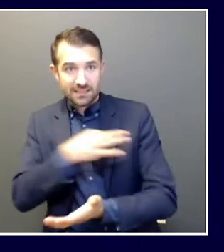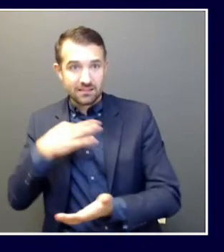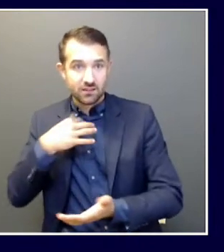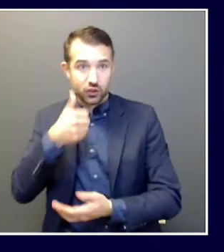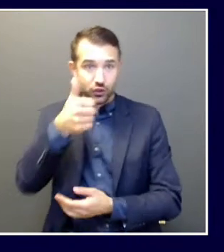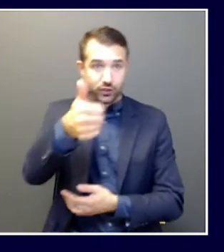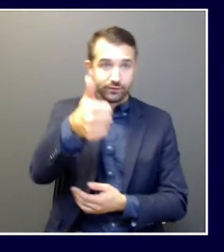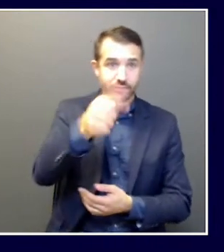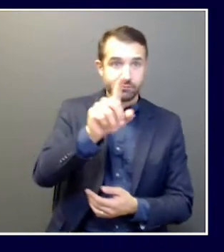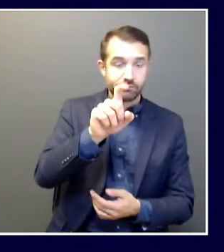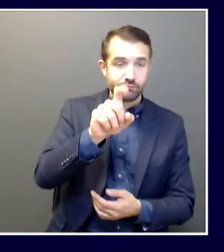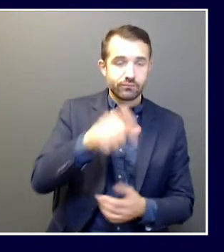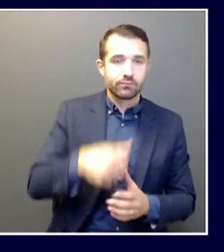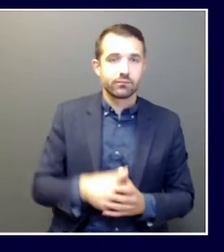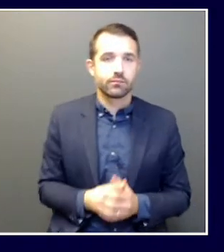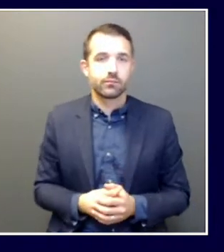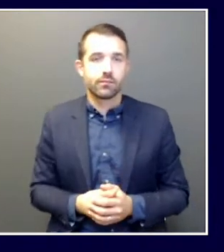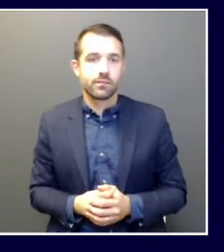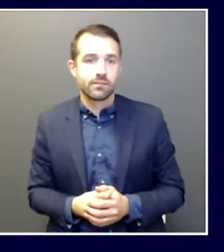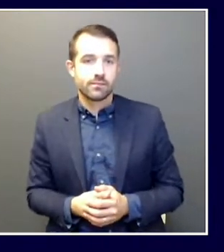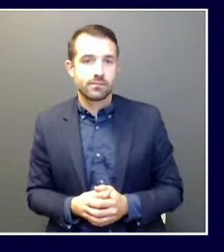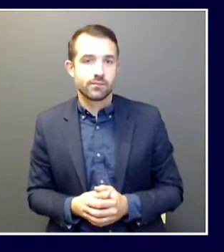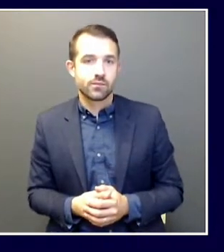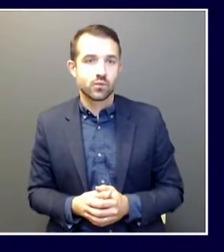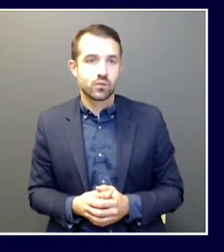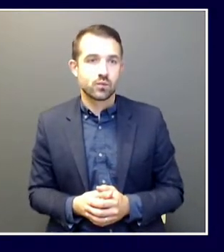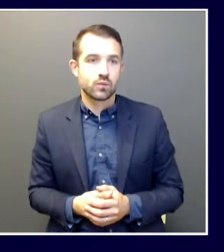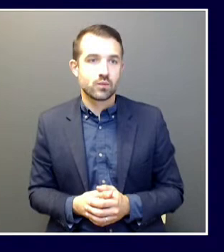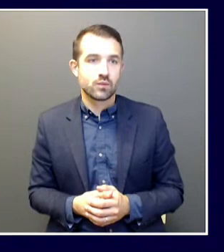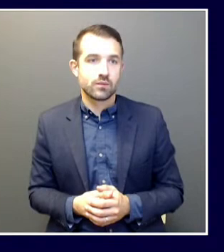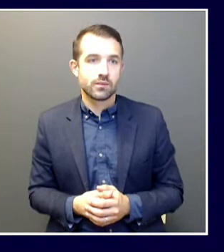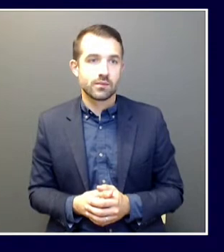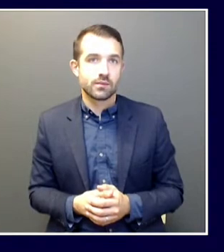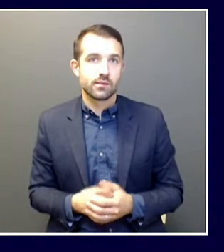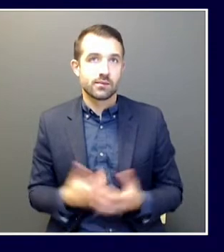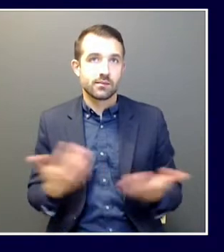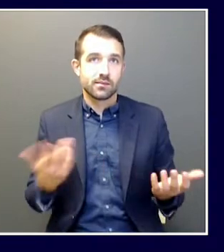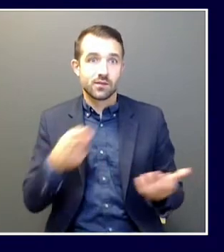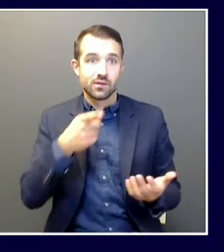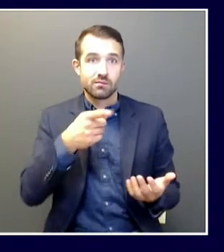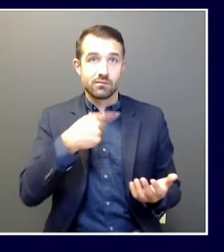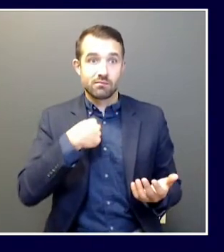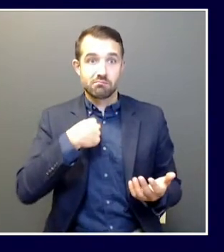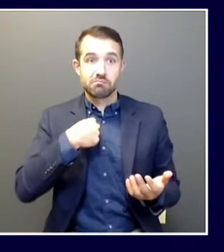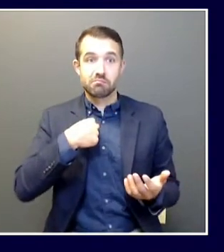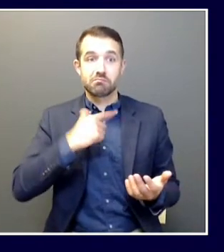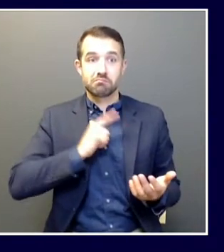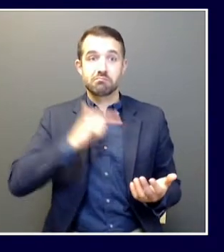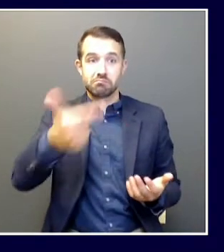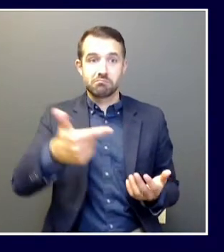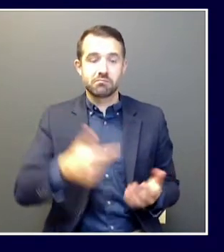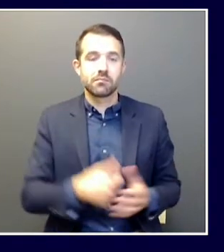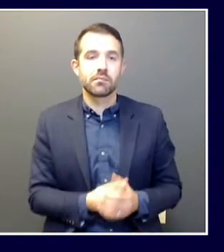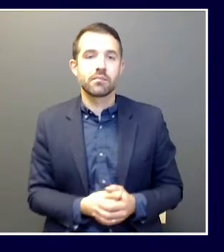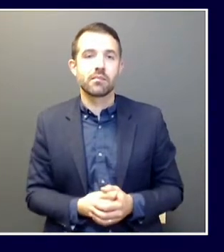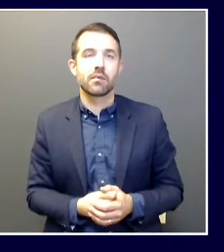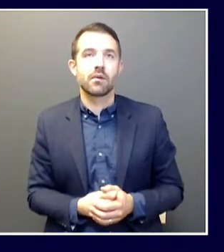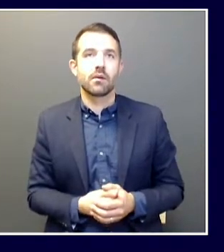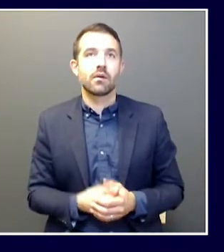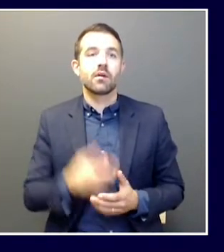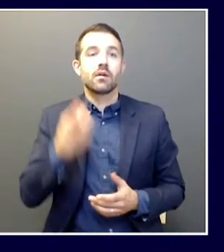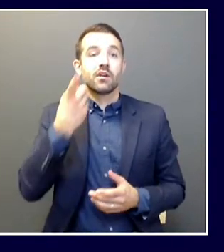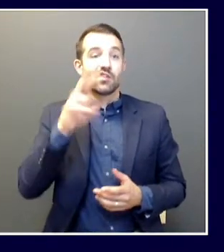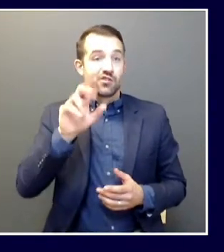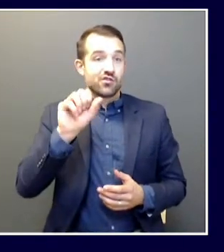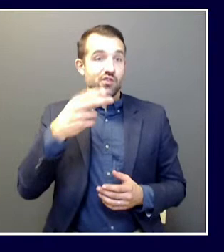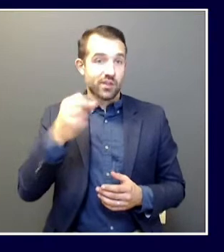those numbers? Dr. Shah, maybe you can go first and I can talk a little bit about other ideas. Yeah, so Patty,